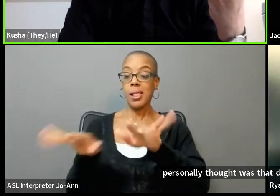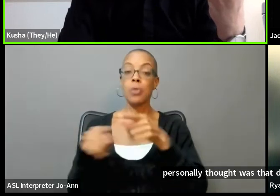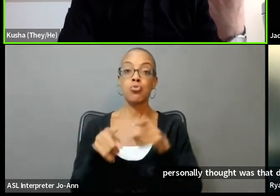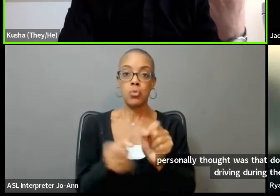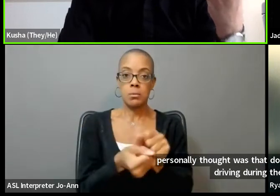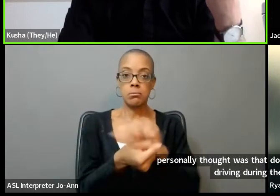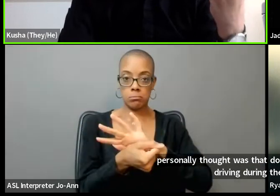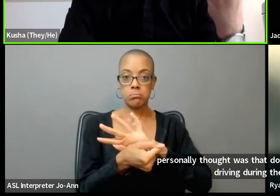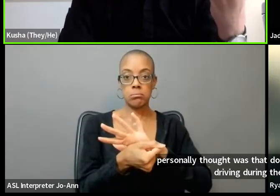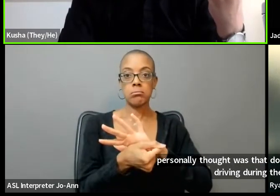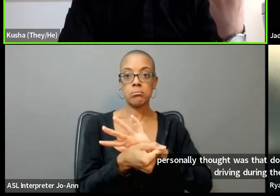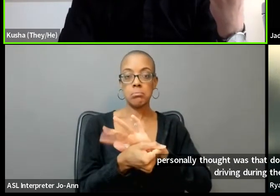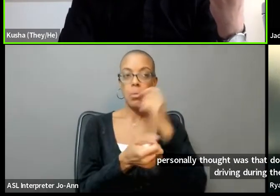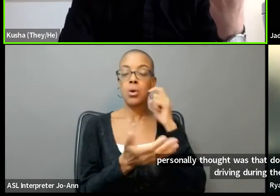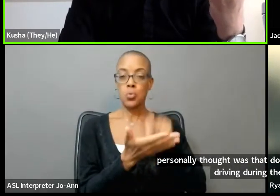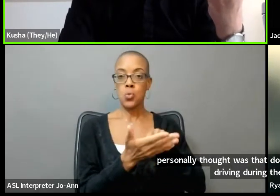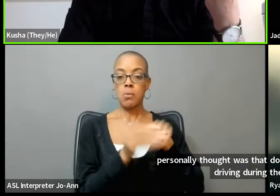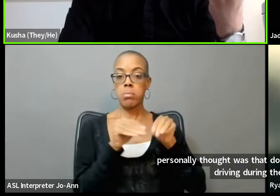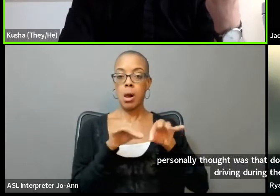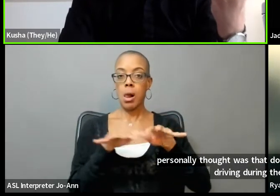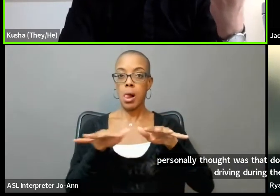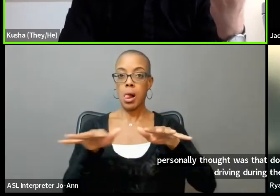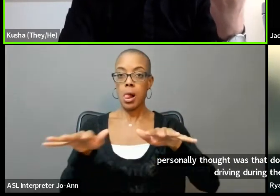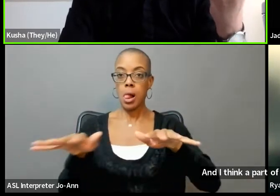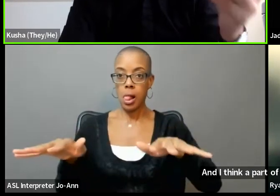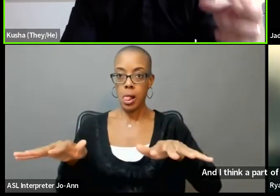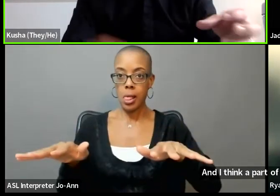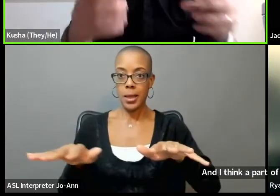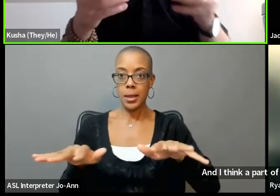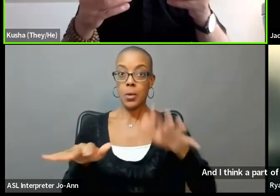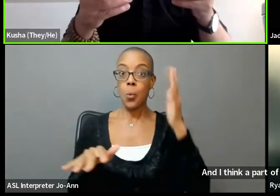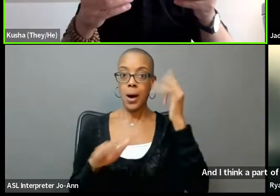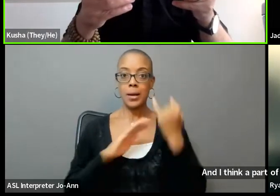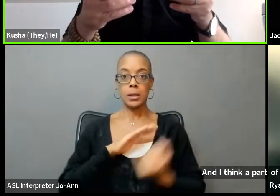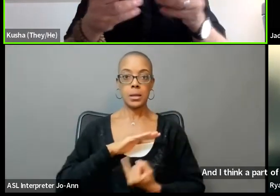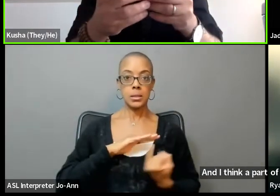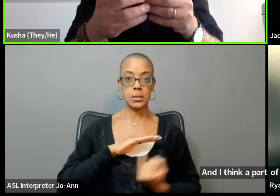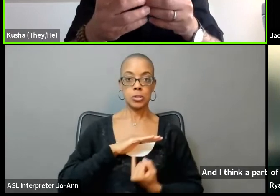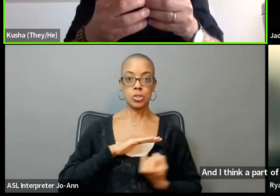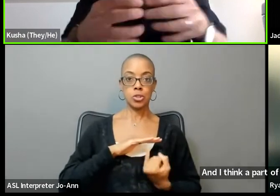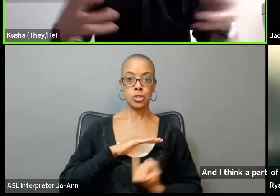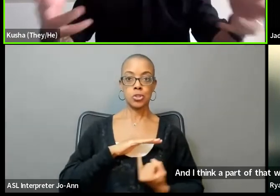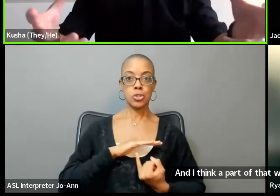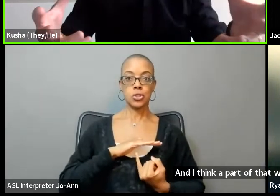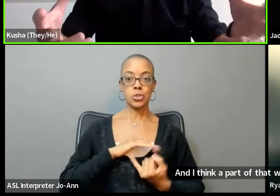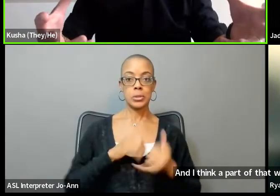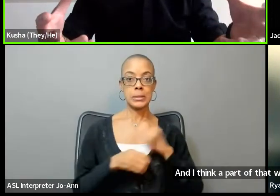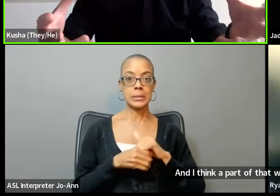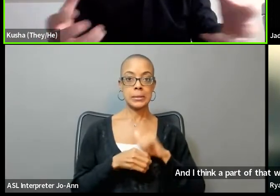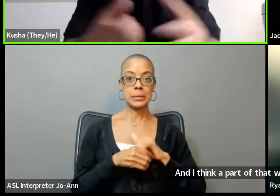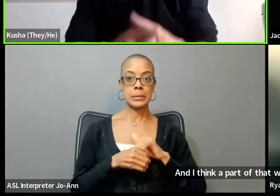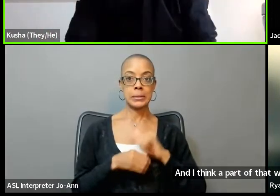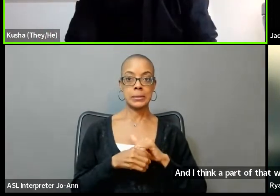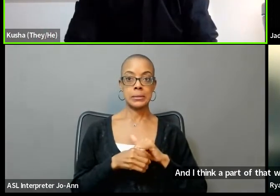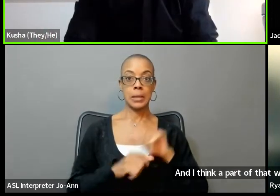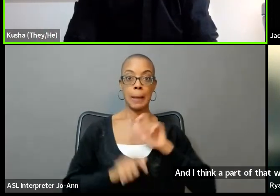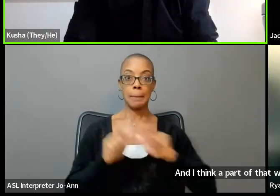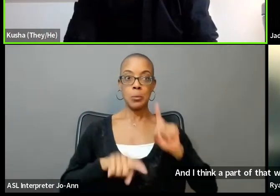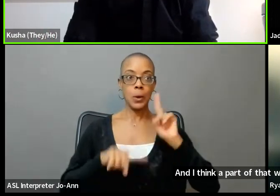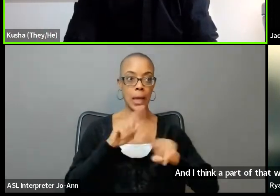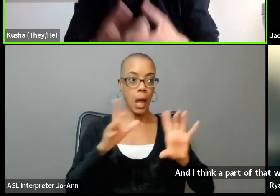I think a part of that was this isolation and people not being able to